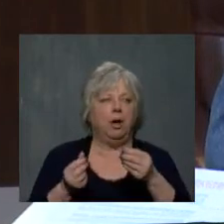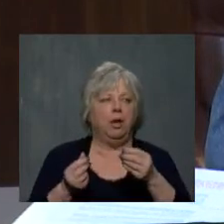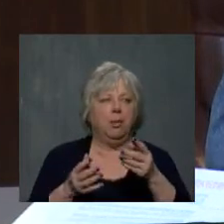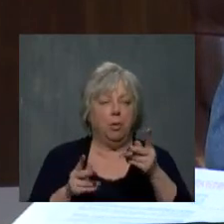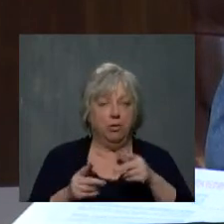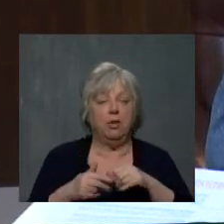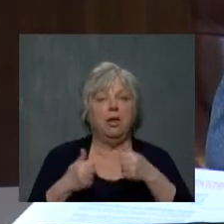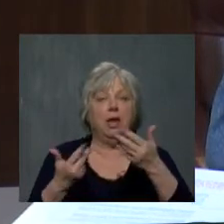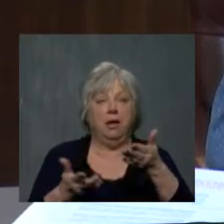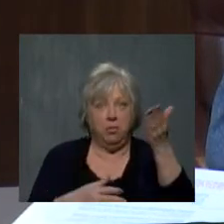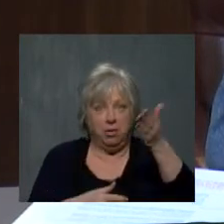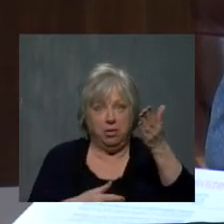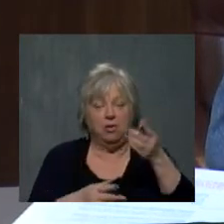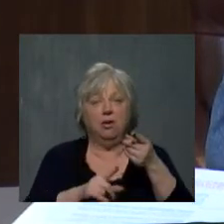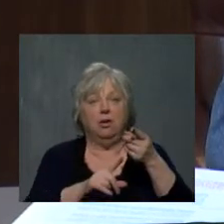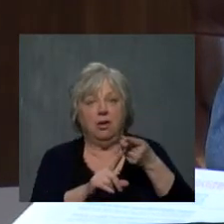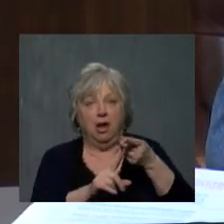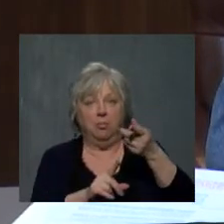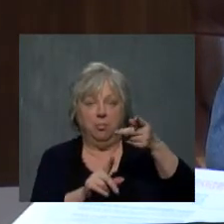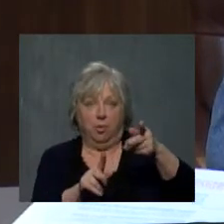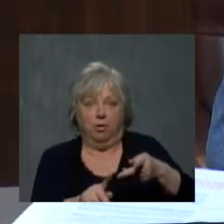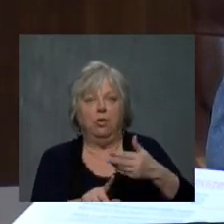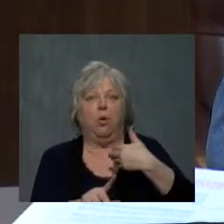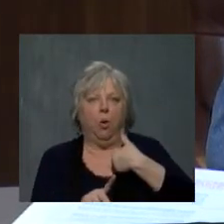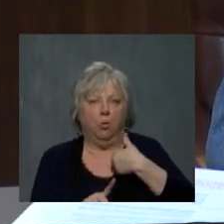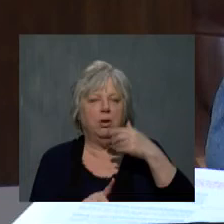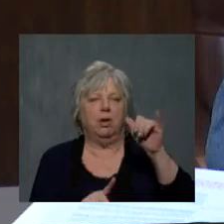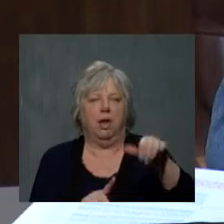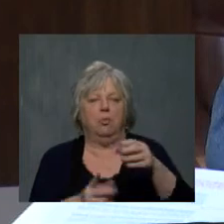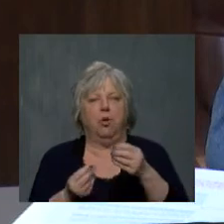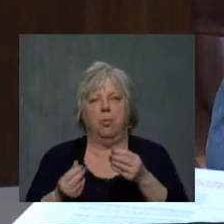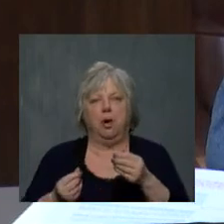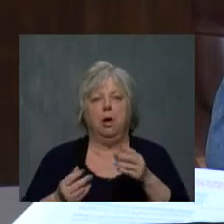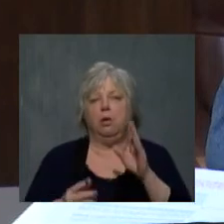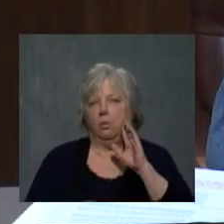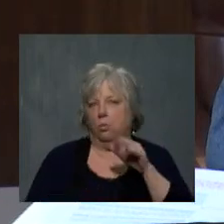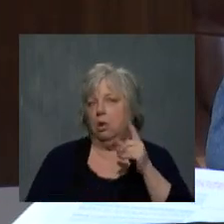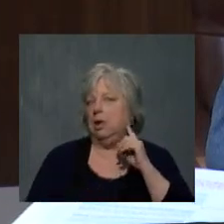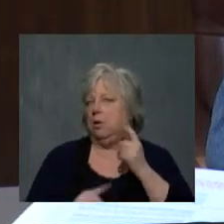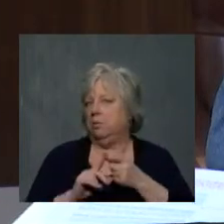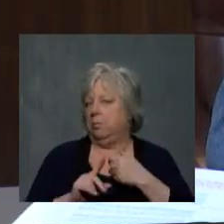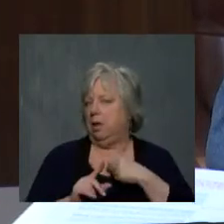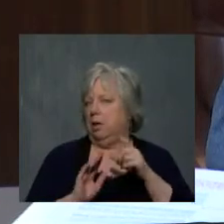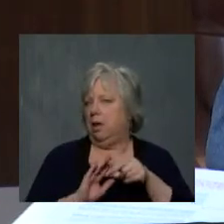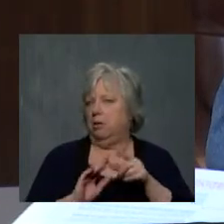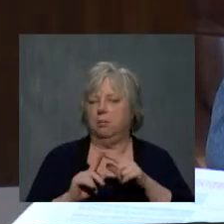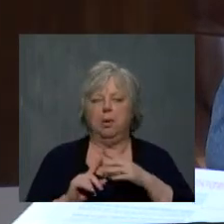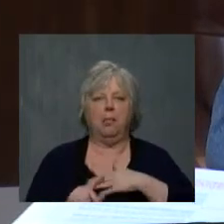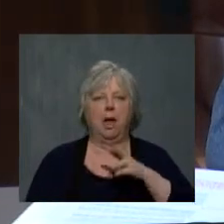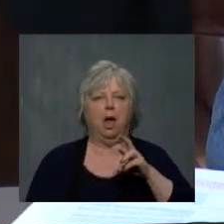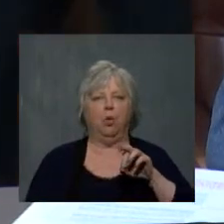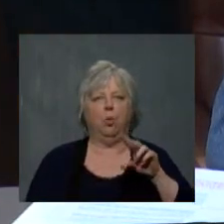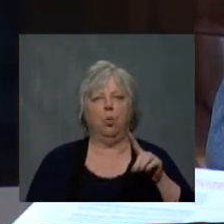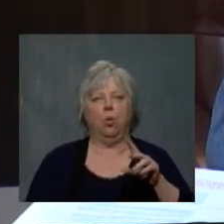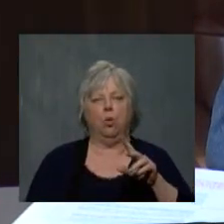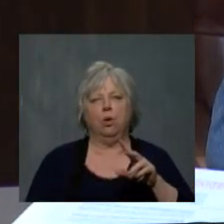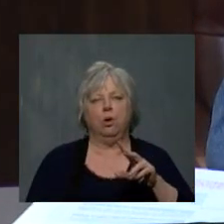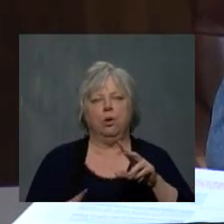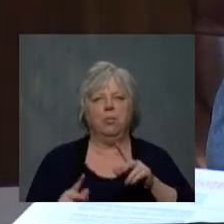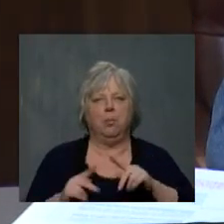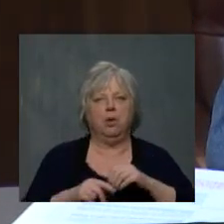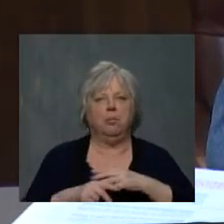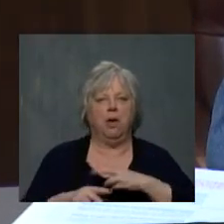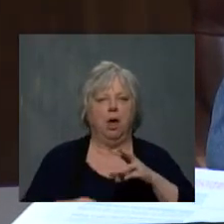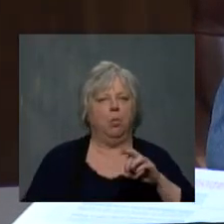property. So you all will be hearing from me later. But my ward constituents were really disturbed about